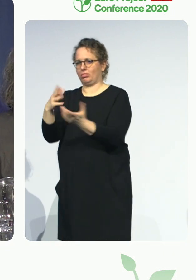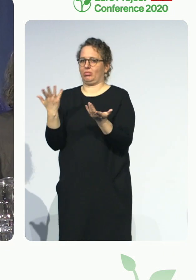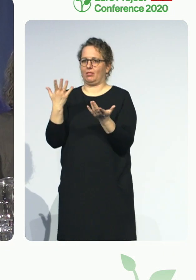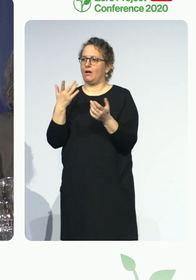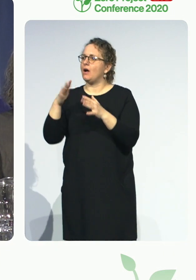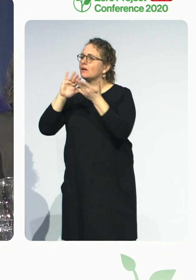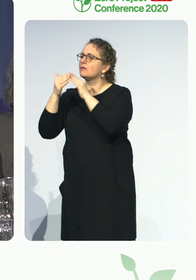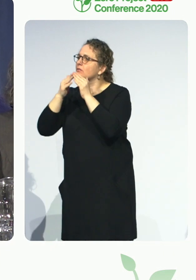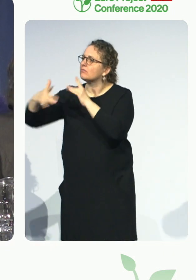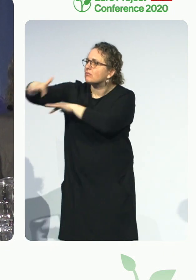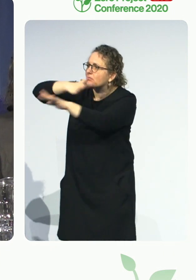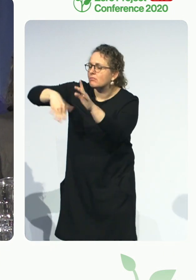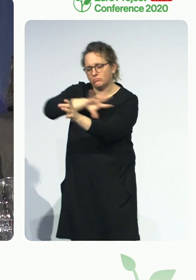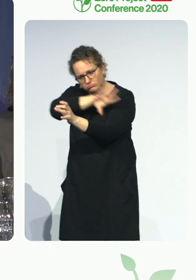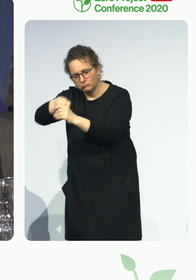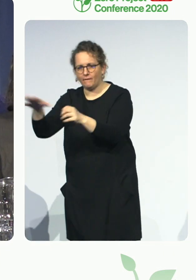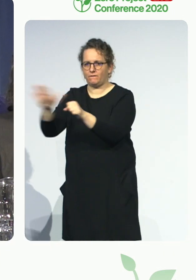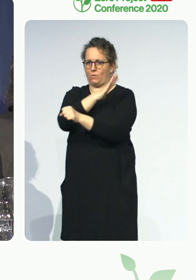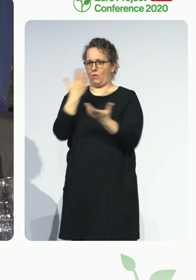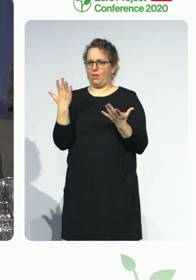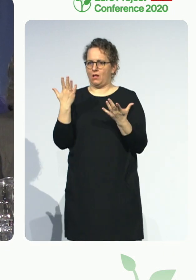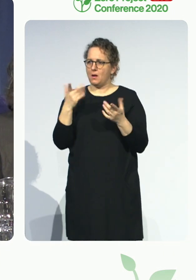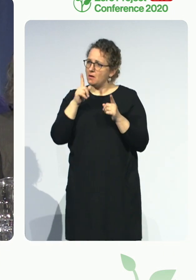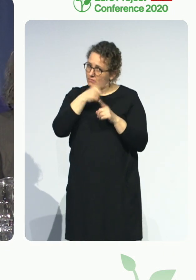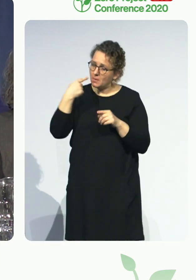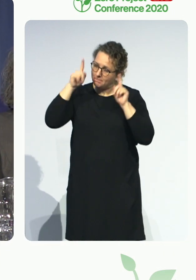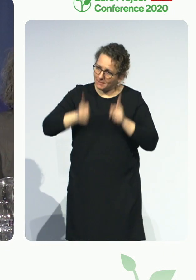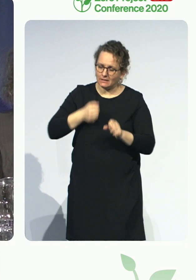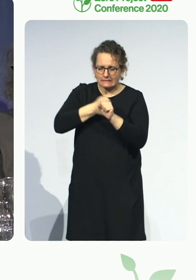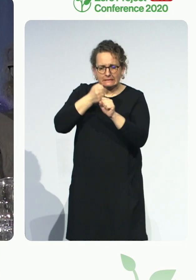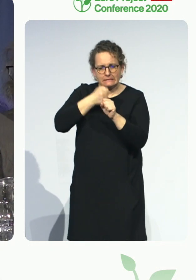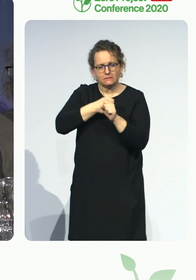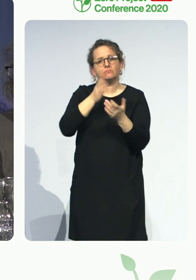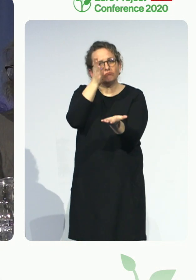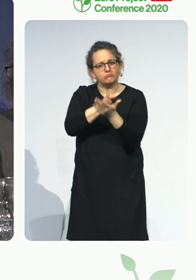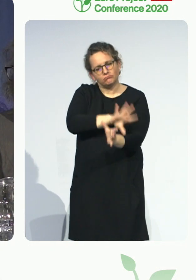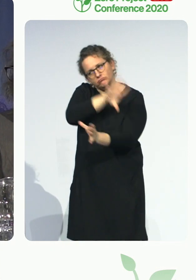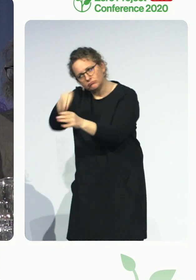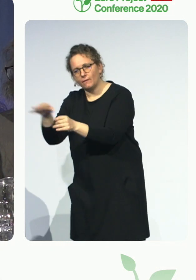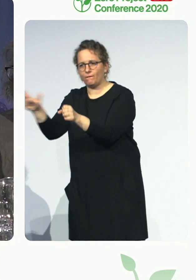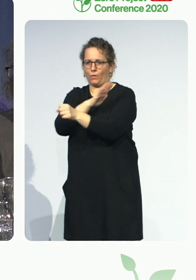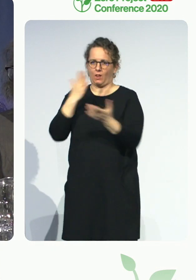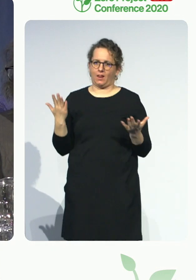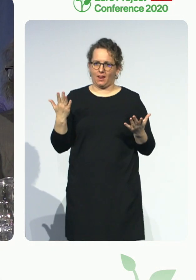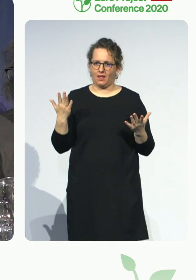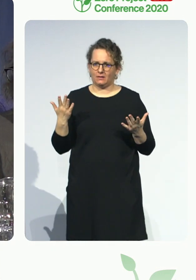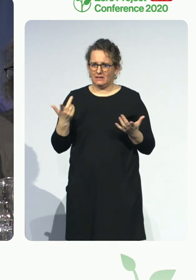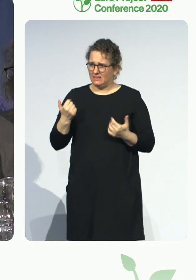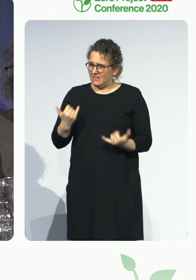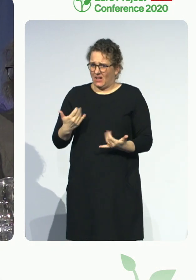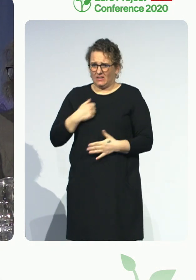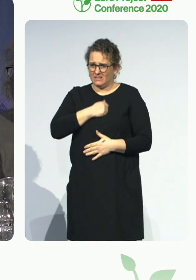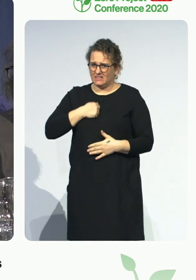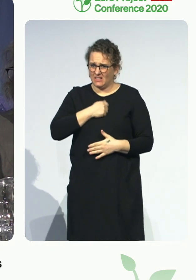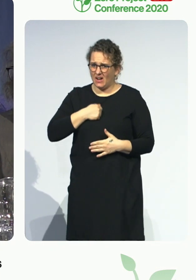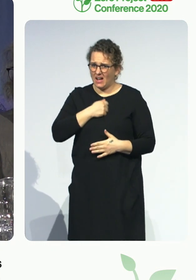mind, that is worth fighting for. I'm sorry that we couldn't answer questions that you did have in the end, but